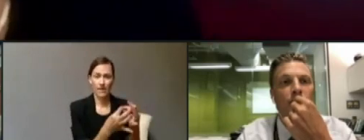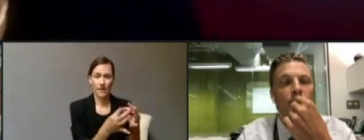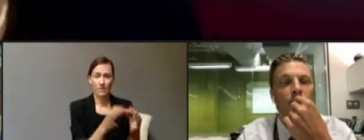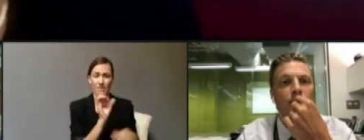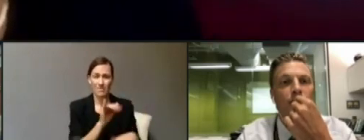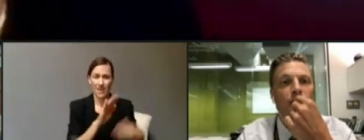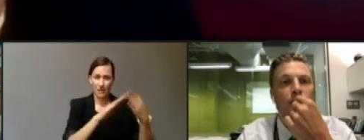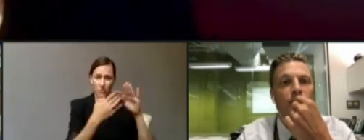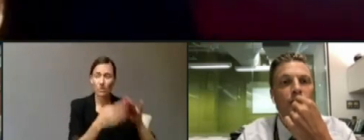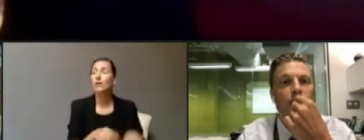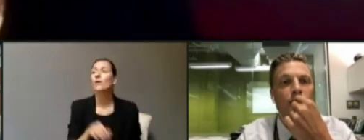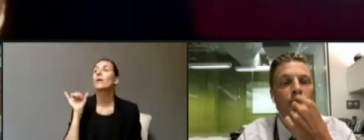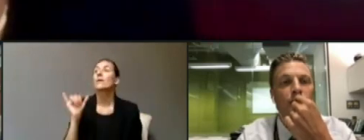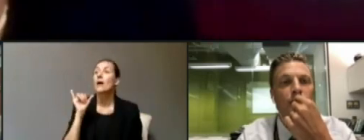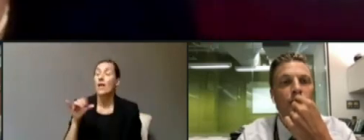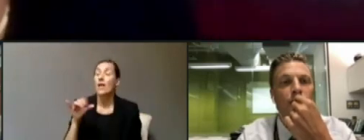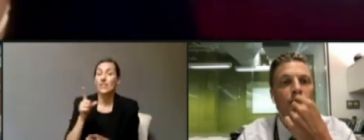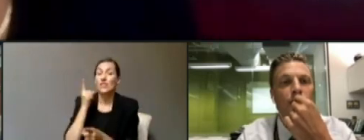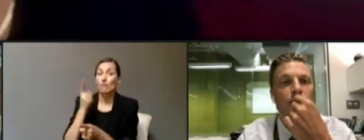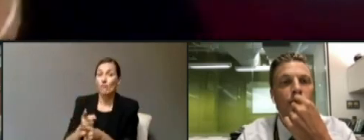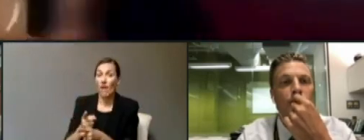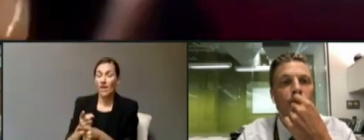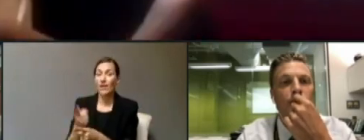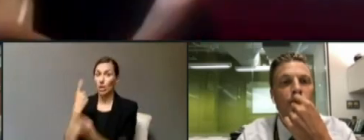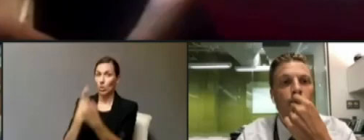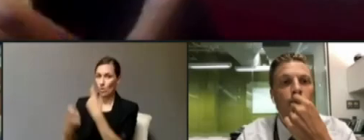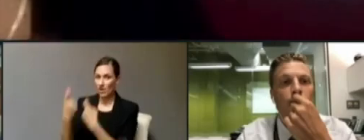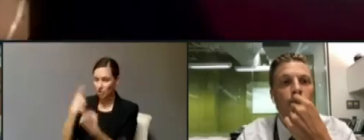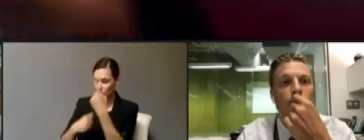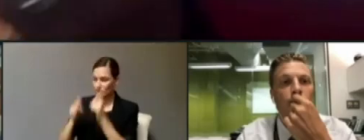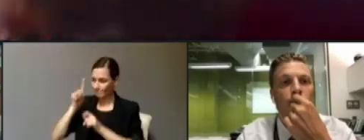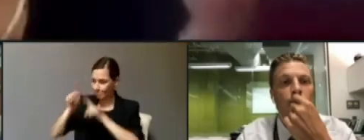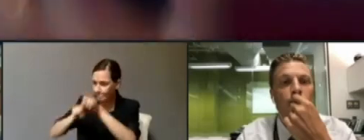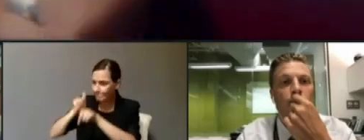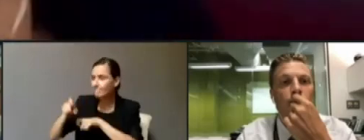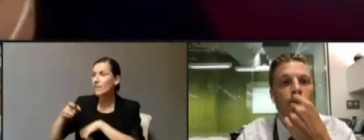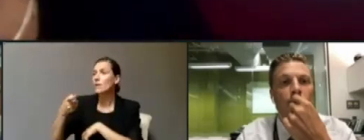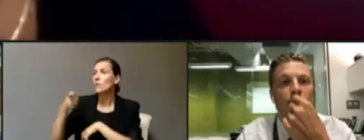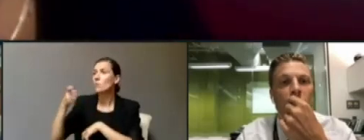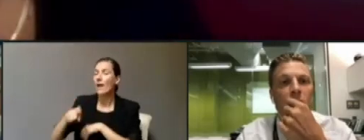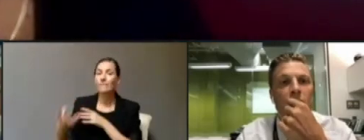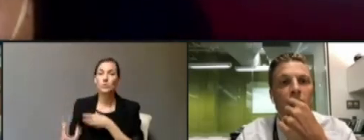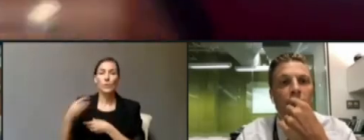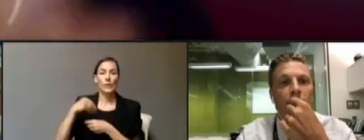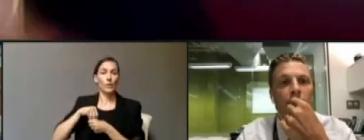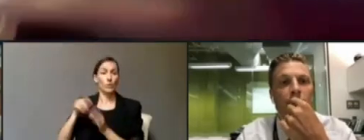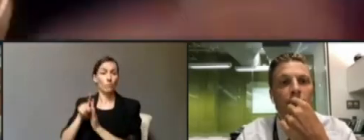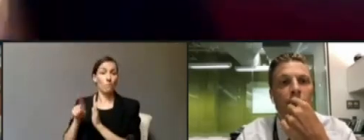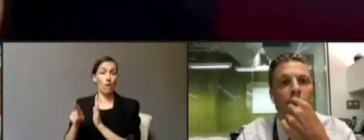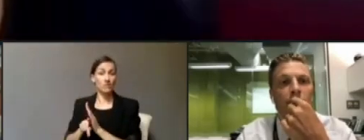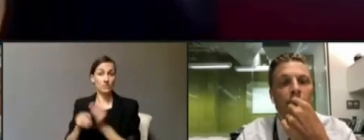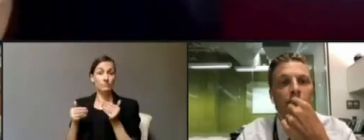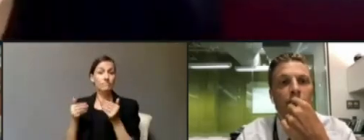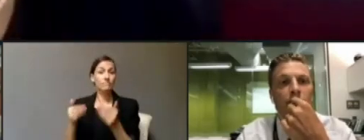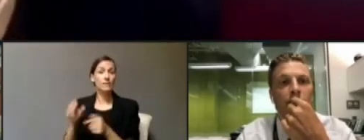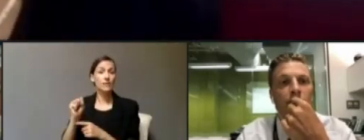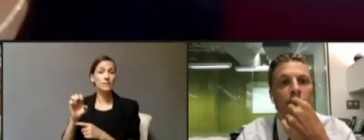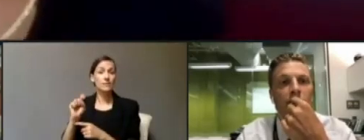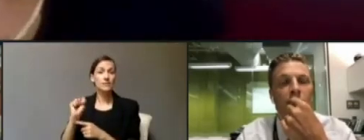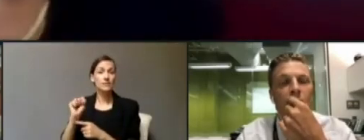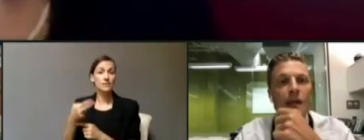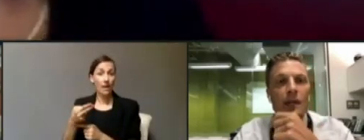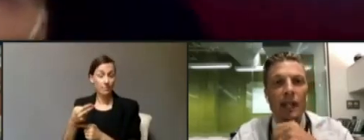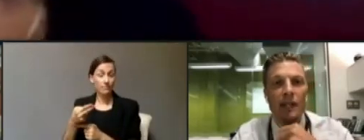right questions inform us for collective action, which has to include policy? Seth, if you would, and then we'll be wrapping up right after you,